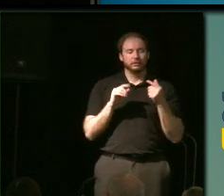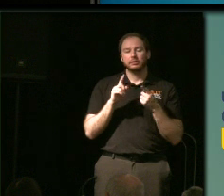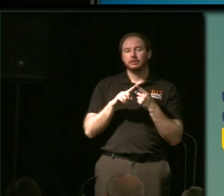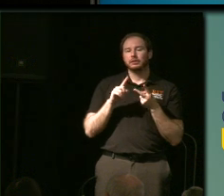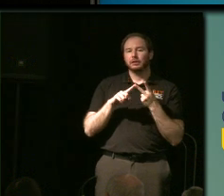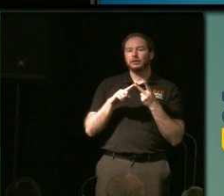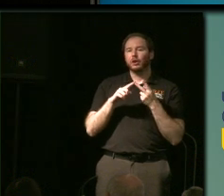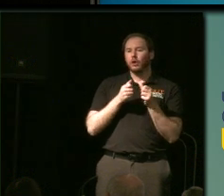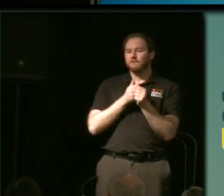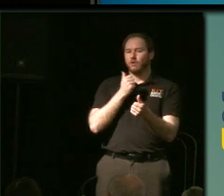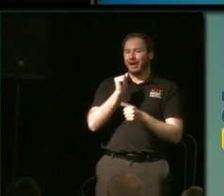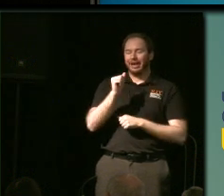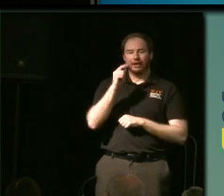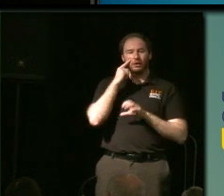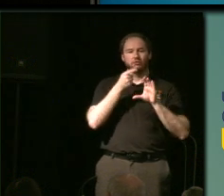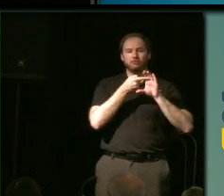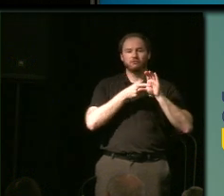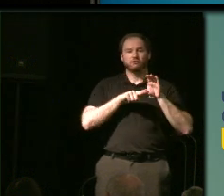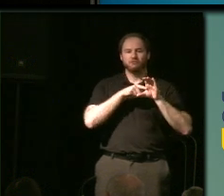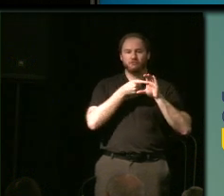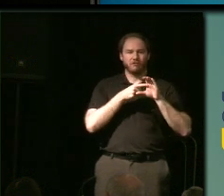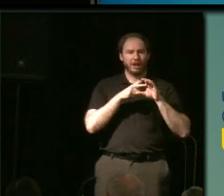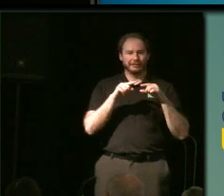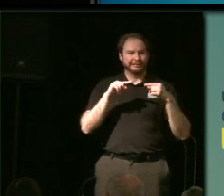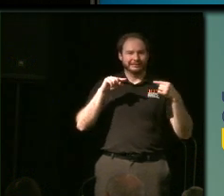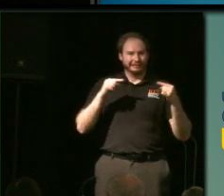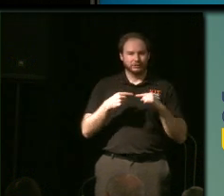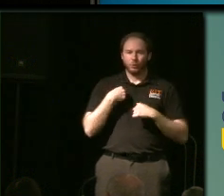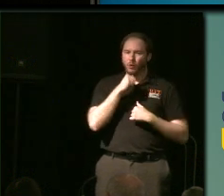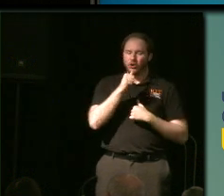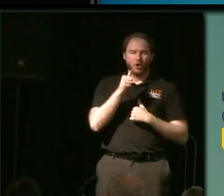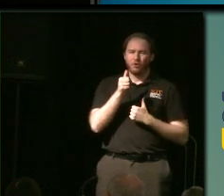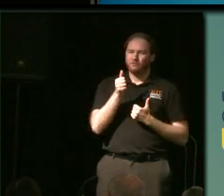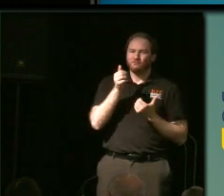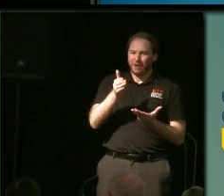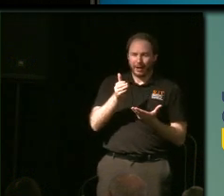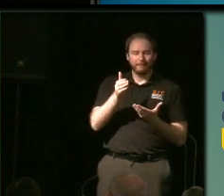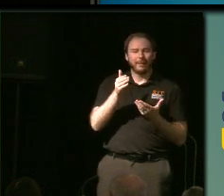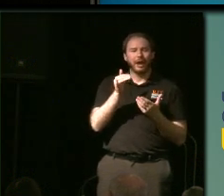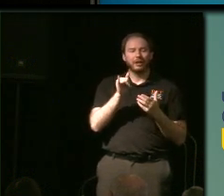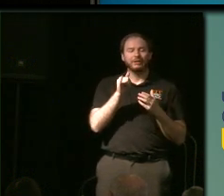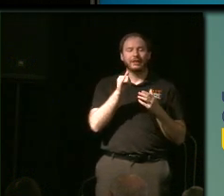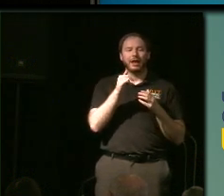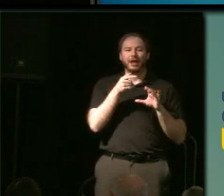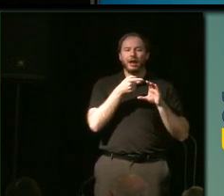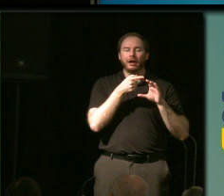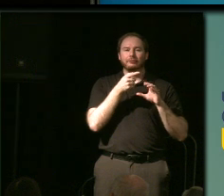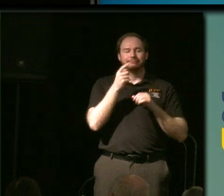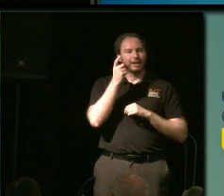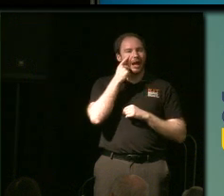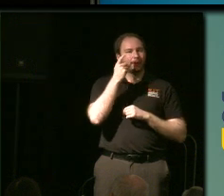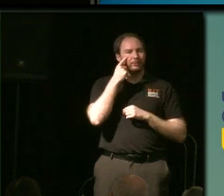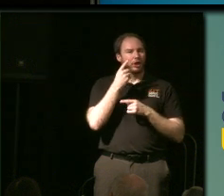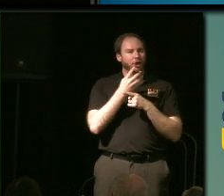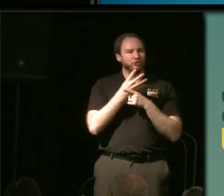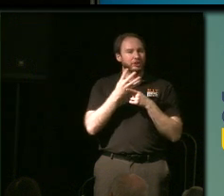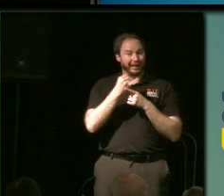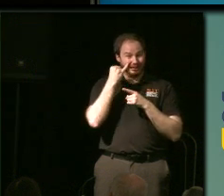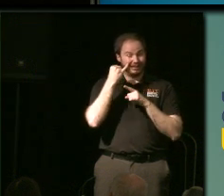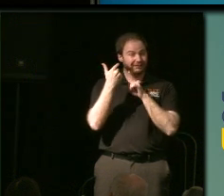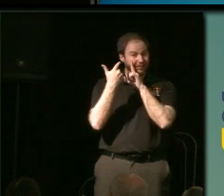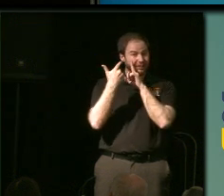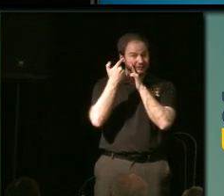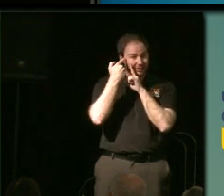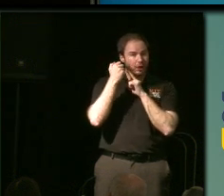retinal injury. We're not really recommending optogenetics because if you get an injection of optogenetics, and also if you get an